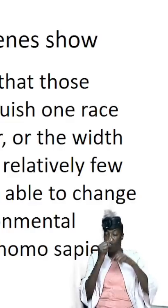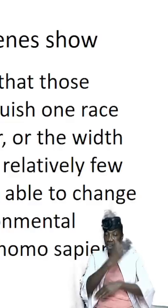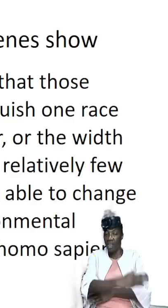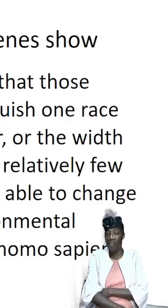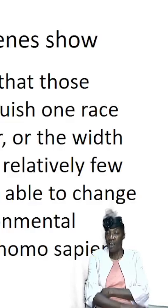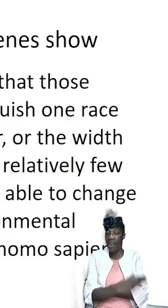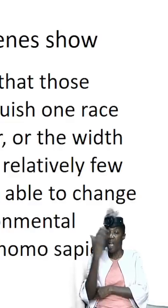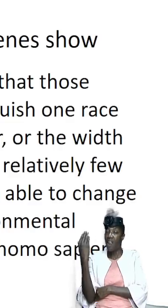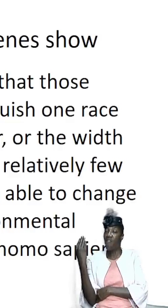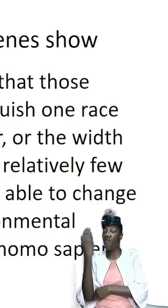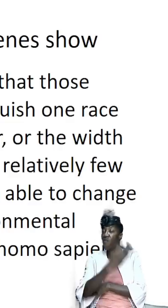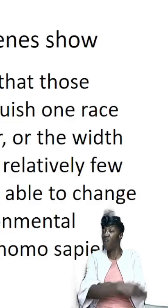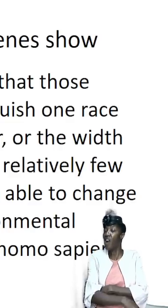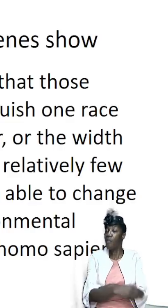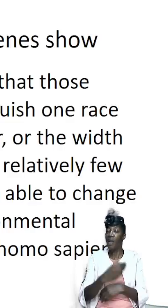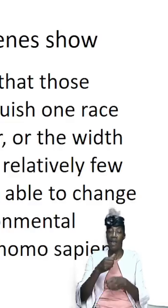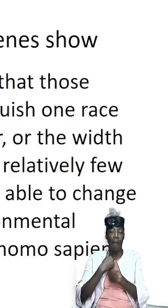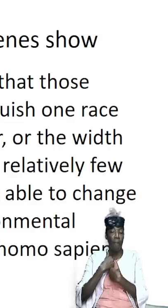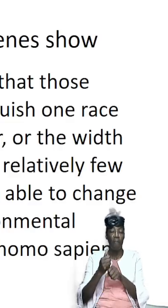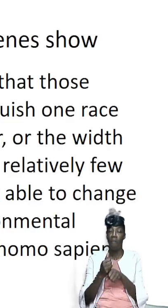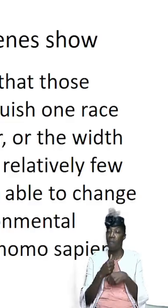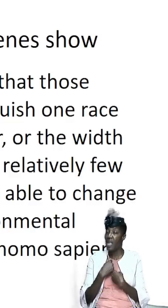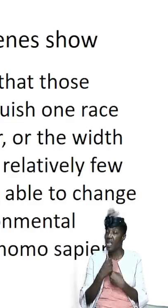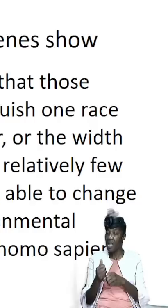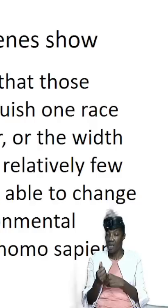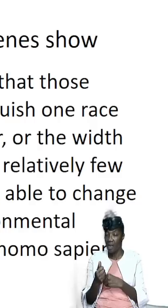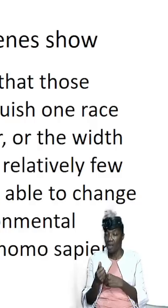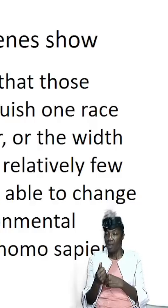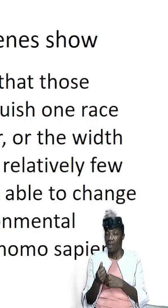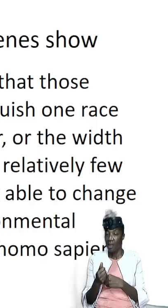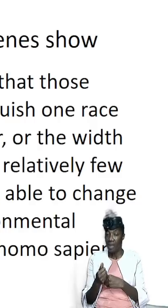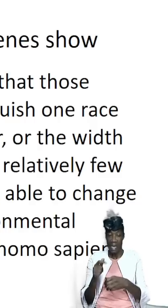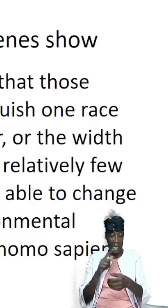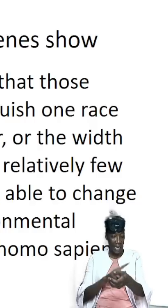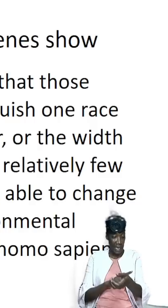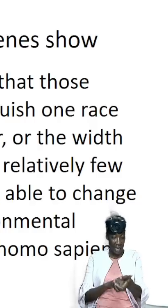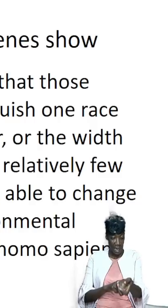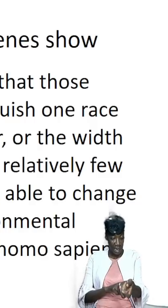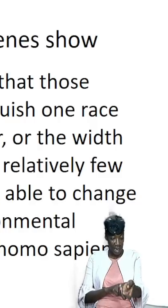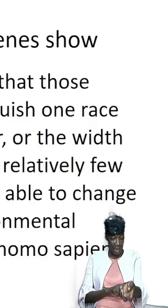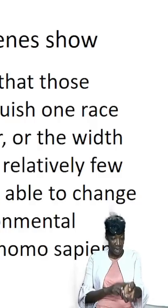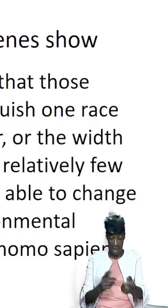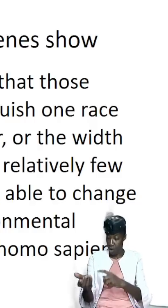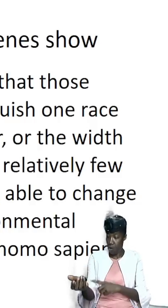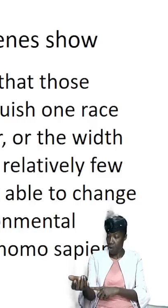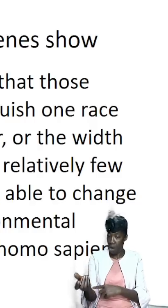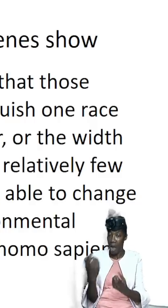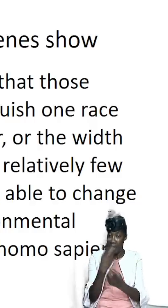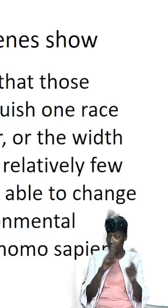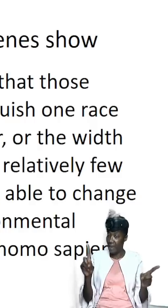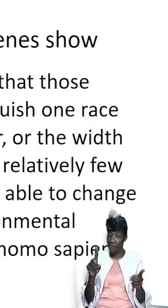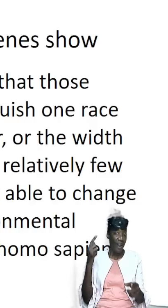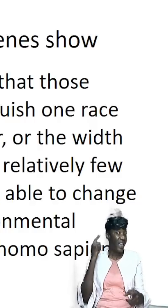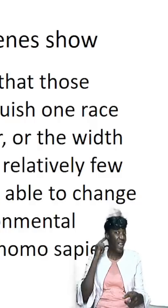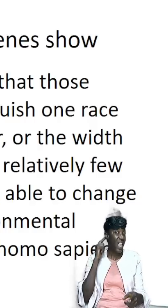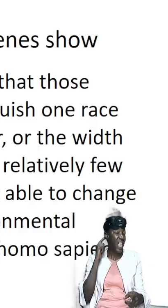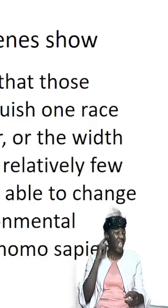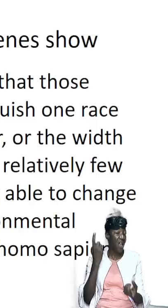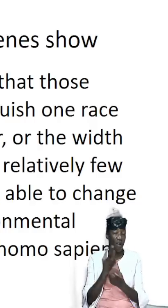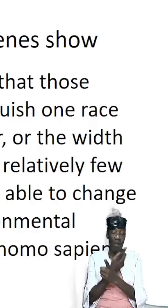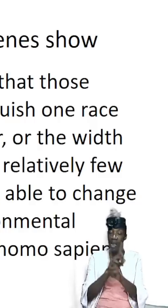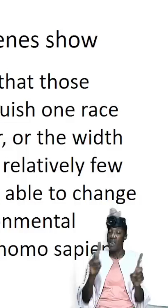men to have complexions differing from others, hair textures differing from